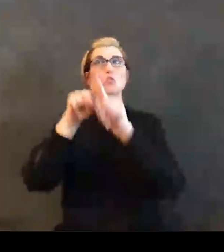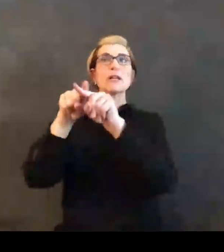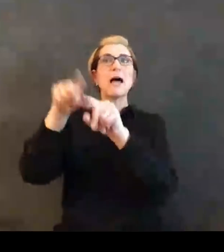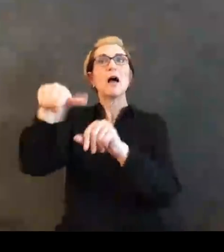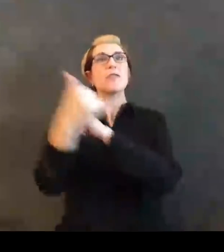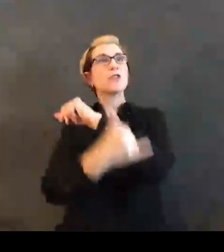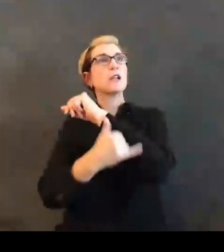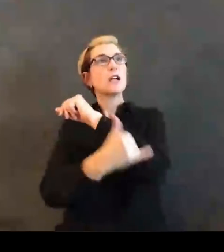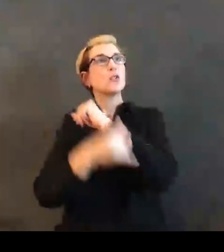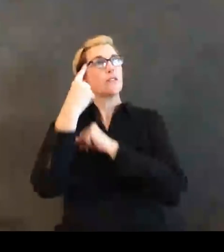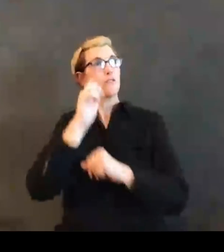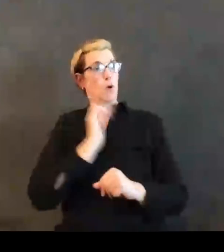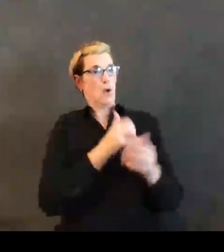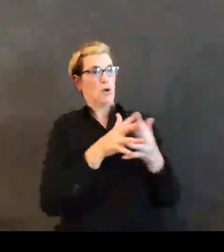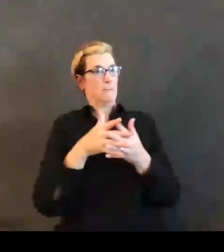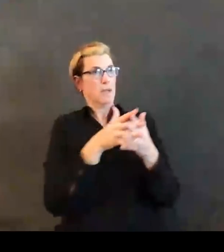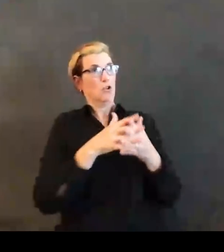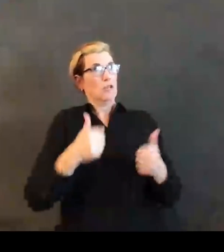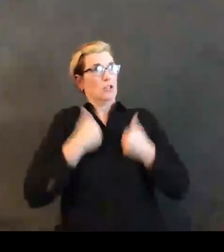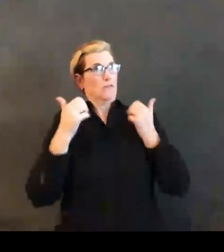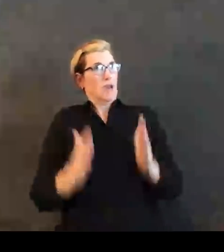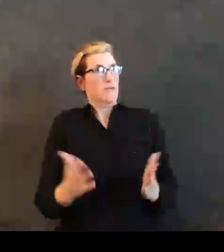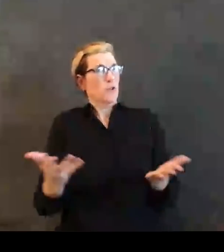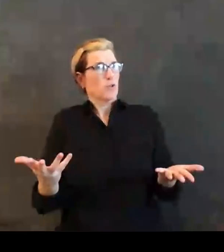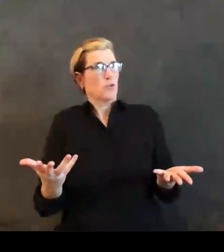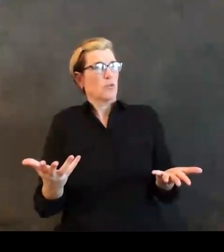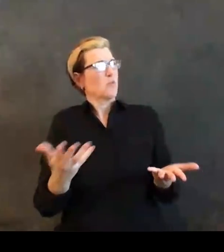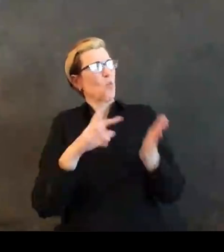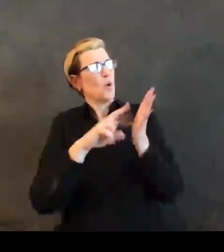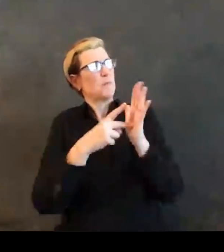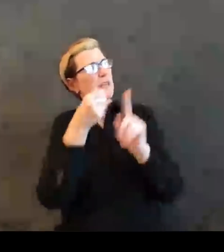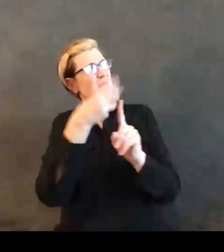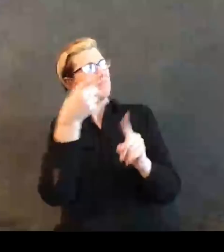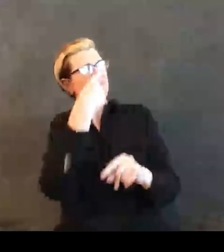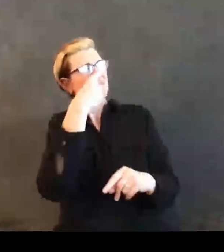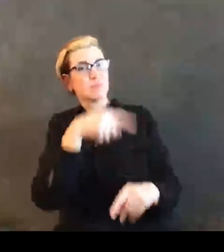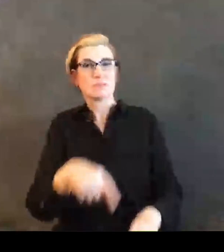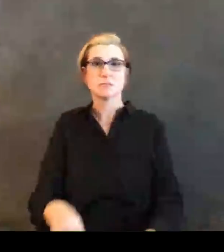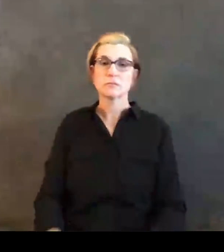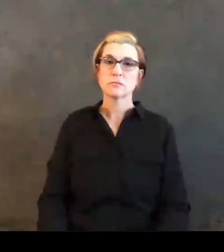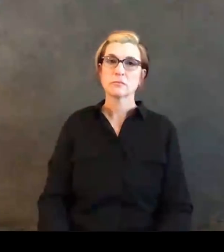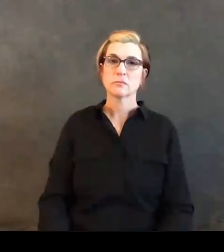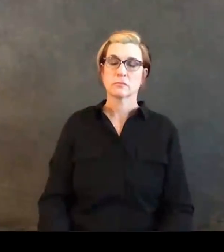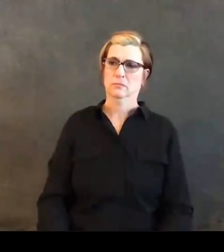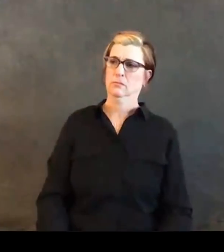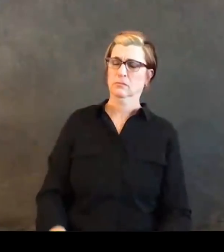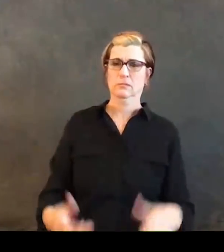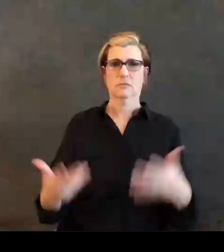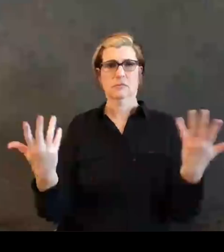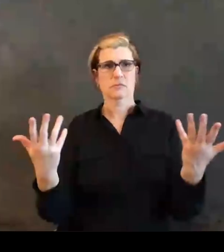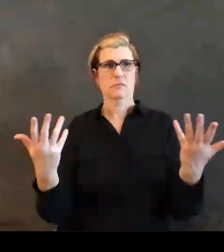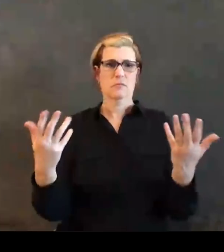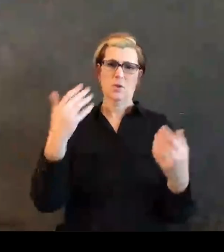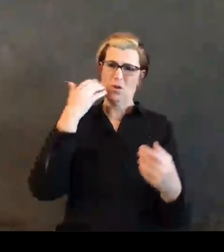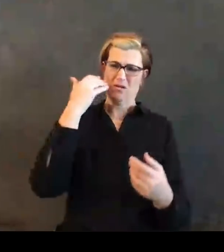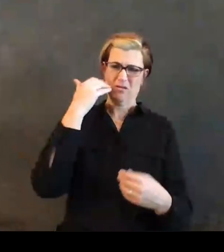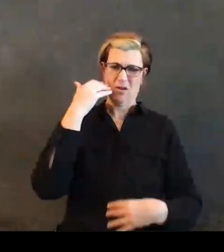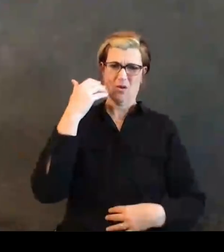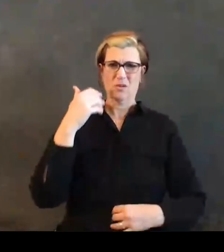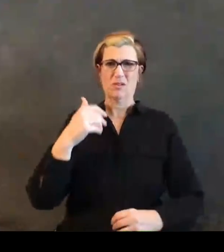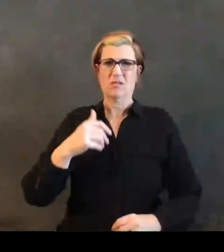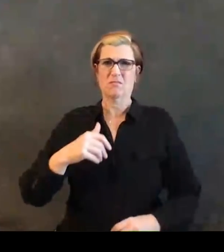of our own survival. Yeah. What did you mean? Well, I've been saying that for a long time. Well, we're reliant on many countries where we give up our